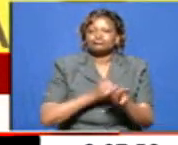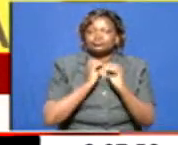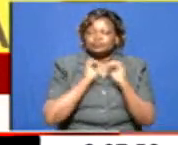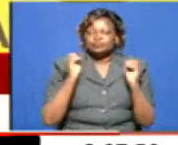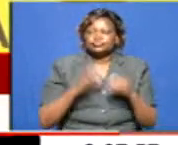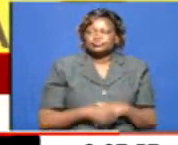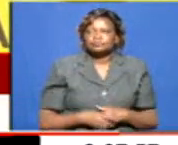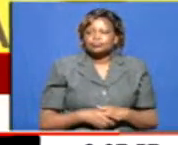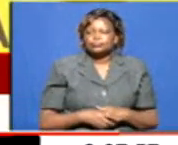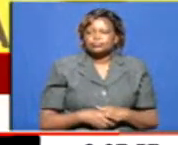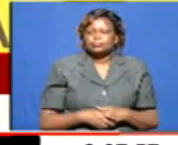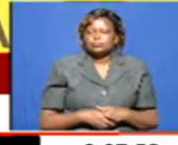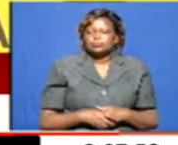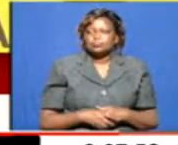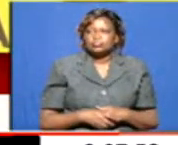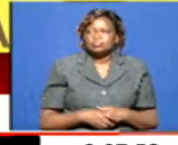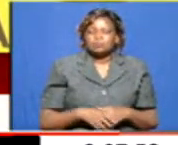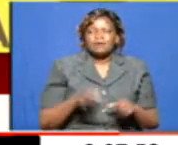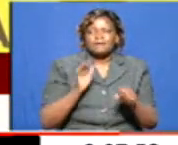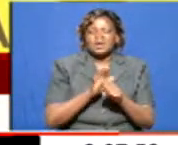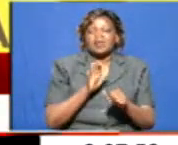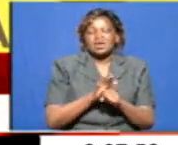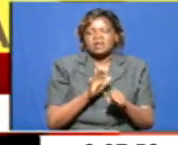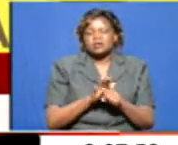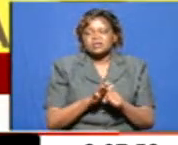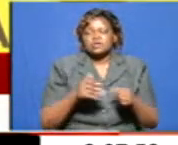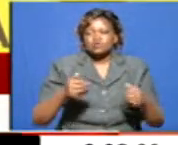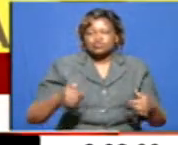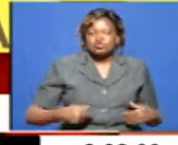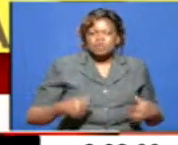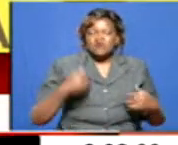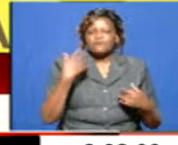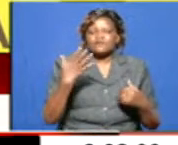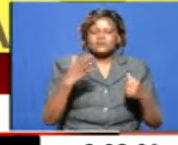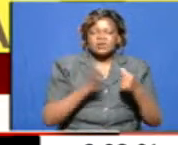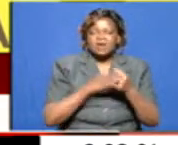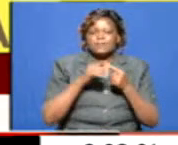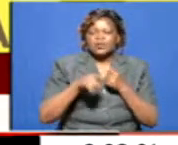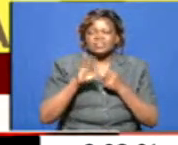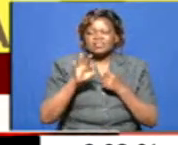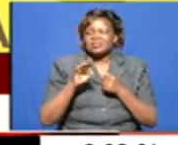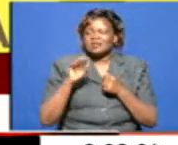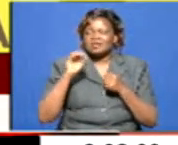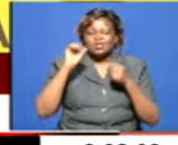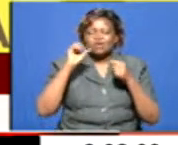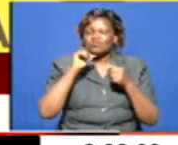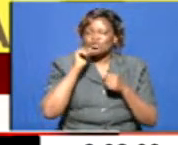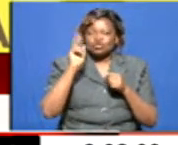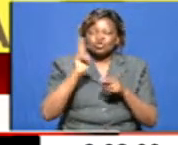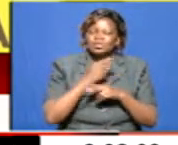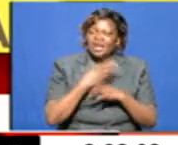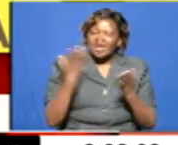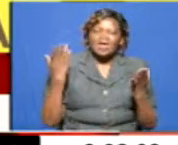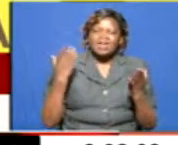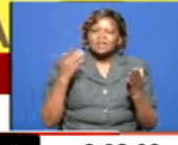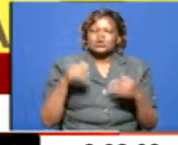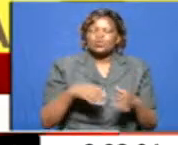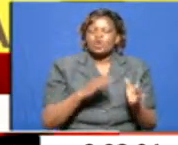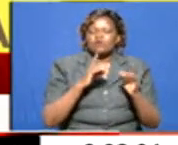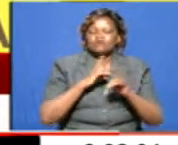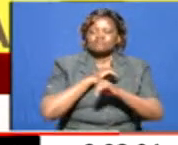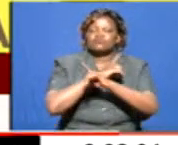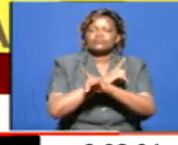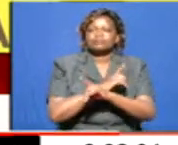the old and married sexually active adolescents, we're saying 59.3% are not using any method of contraception. Among these age